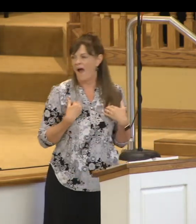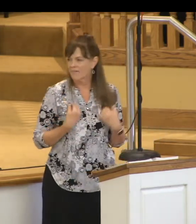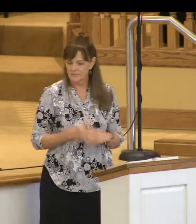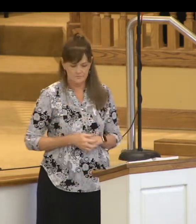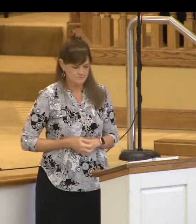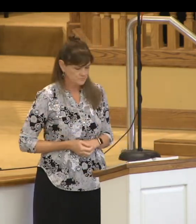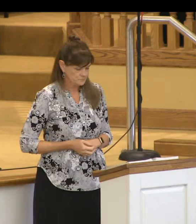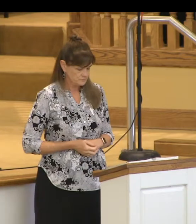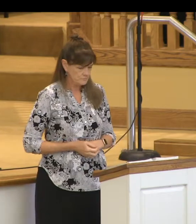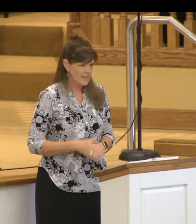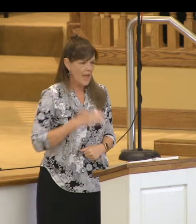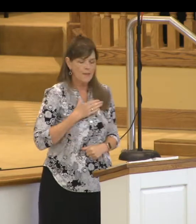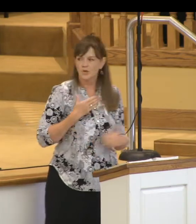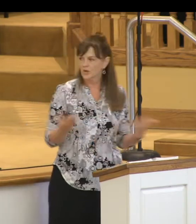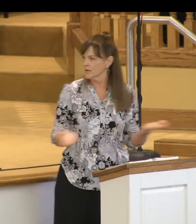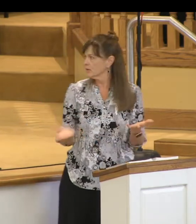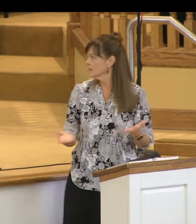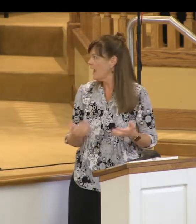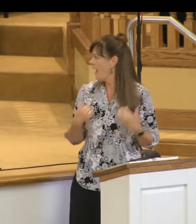you're here, and I think...